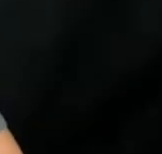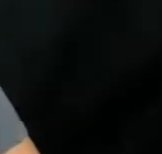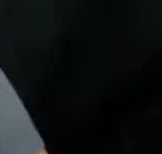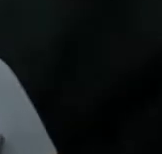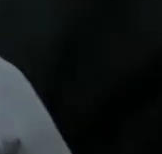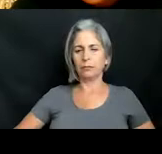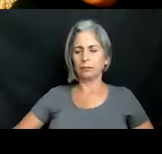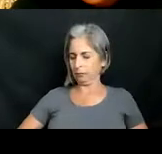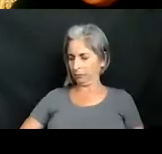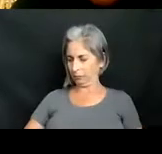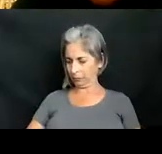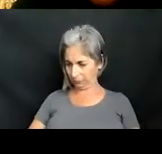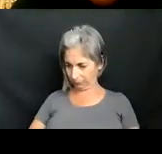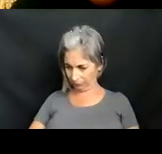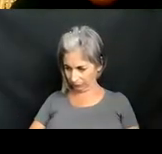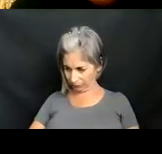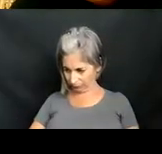optimize for screen sharing